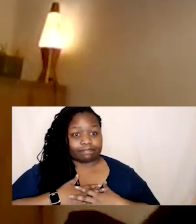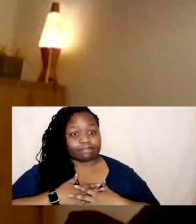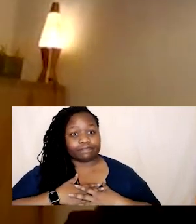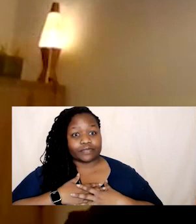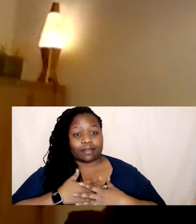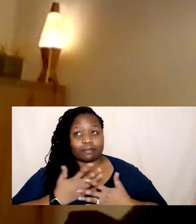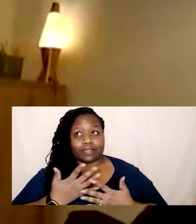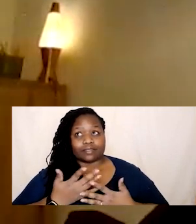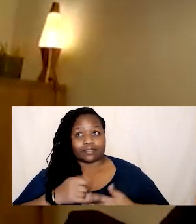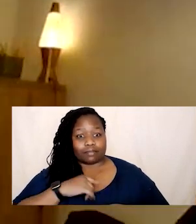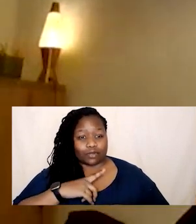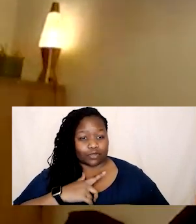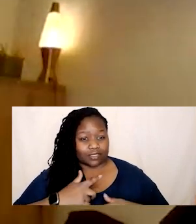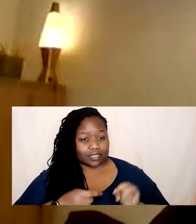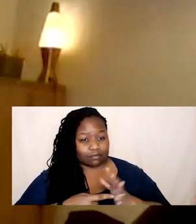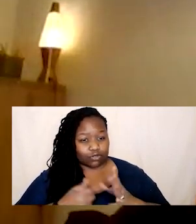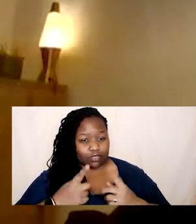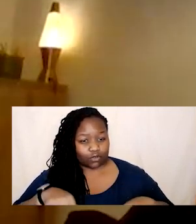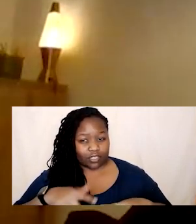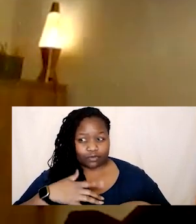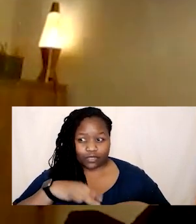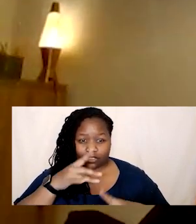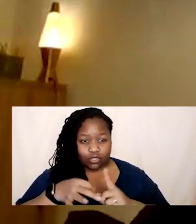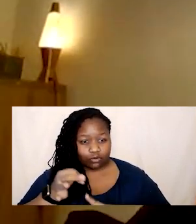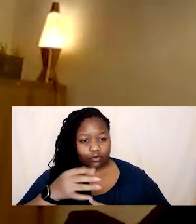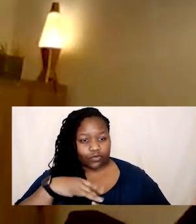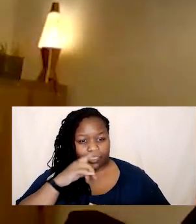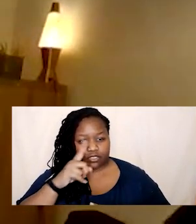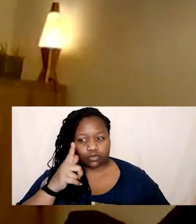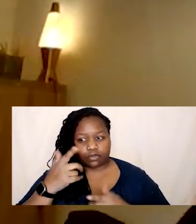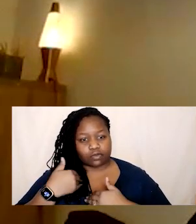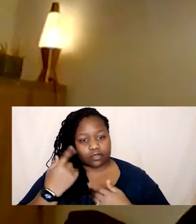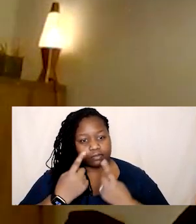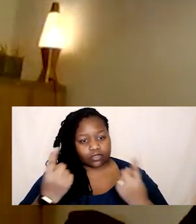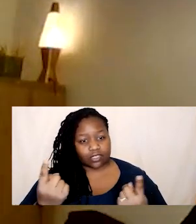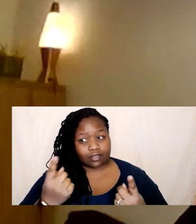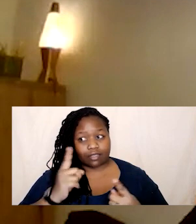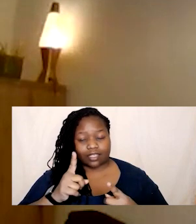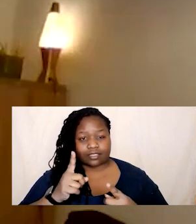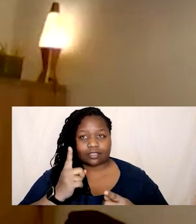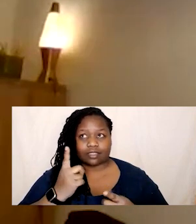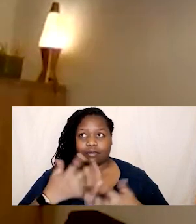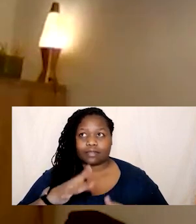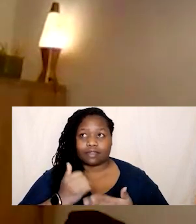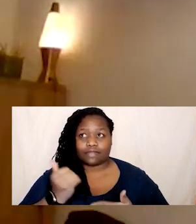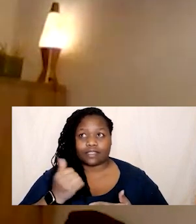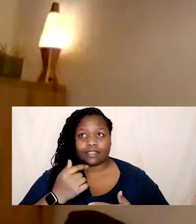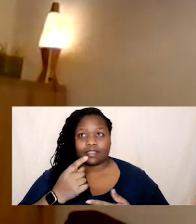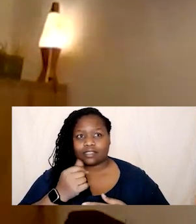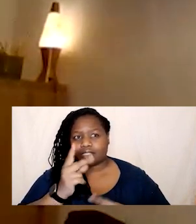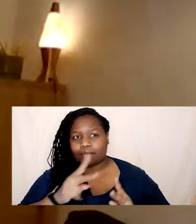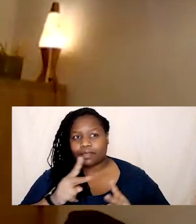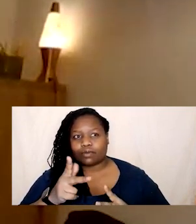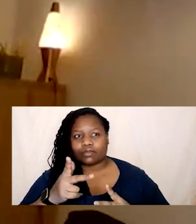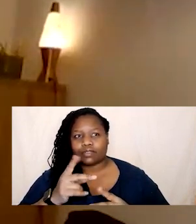in the game like we all want to improve and we all want we want to hold each other to account and for me like i think that's amazing there's been times when i've been called out and like it hurts in it